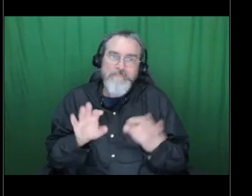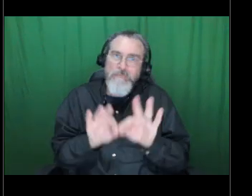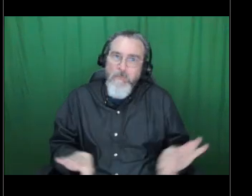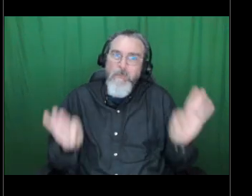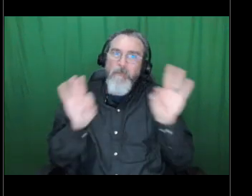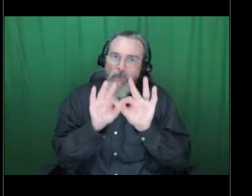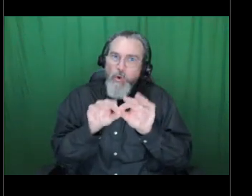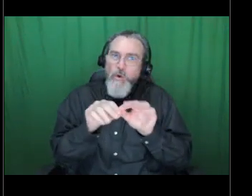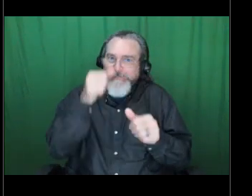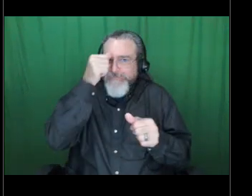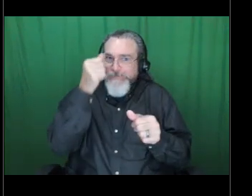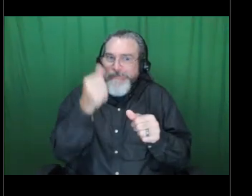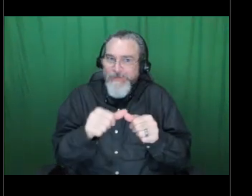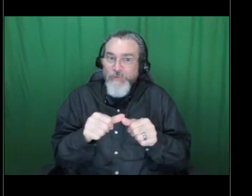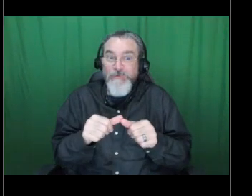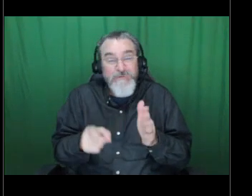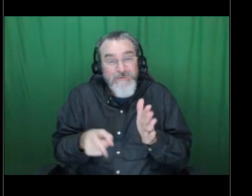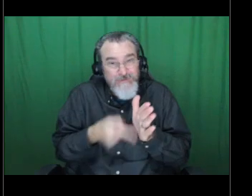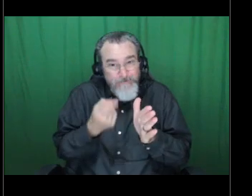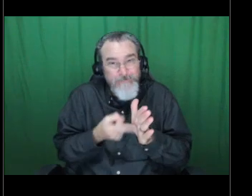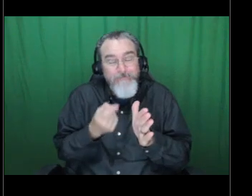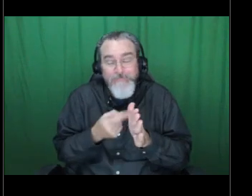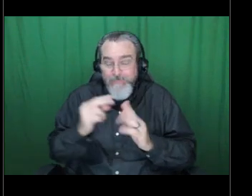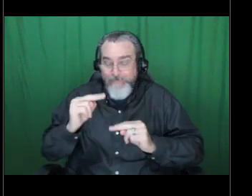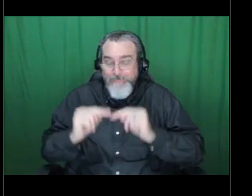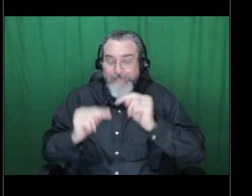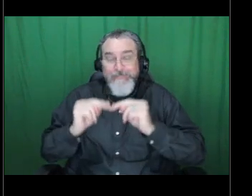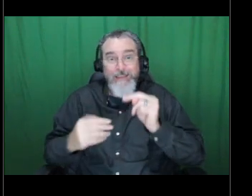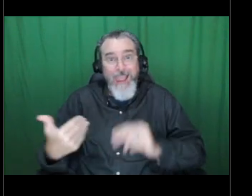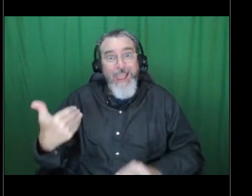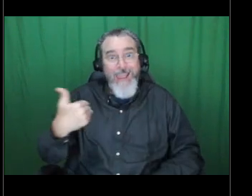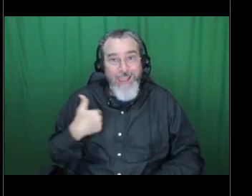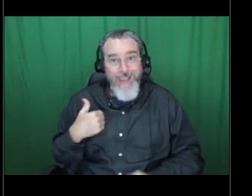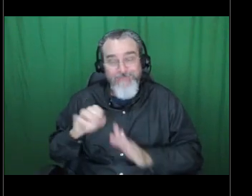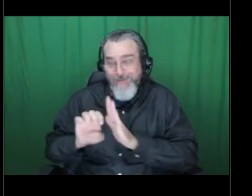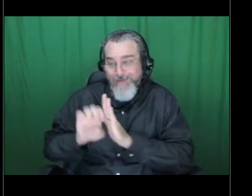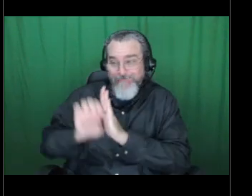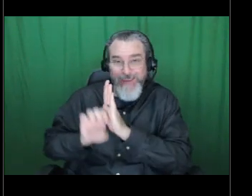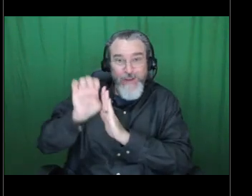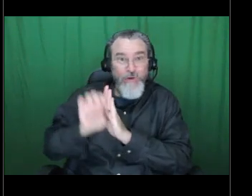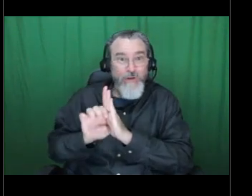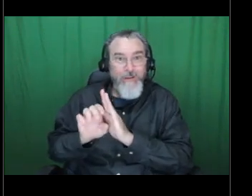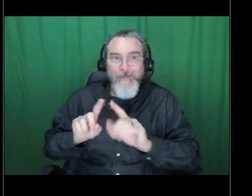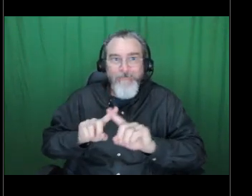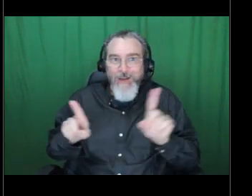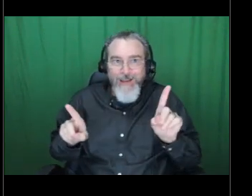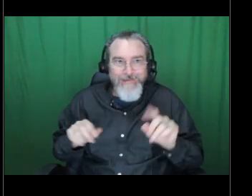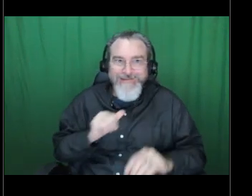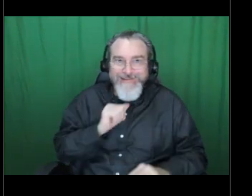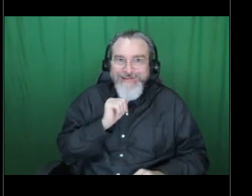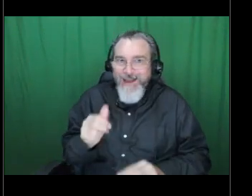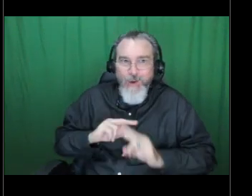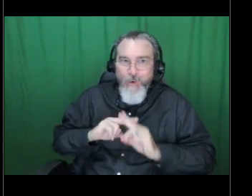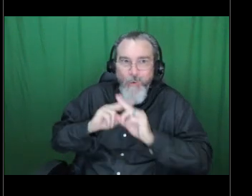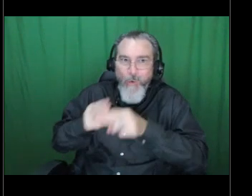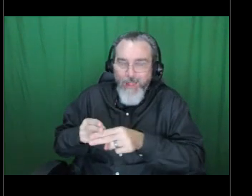may contain an elevator and not be considered a building having one or more